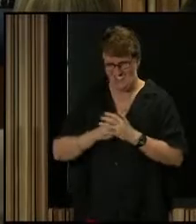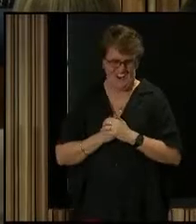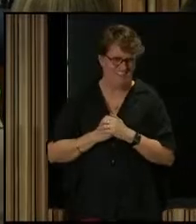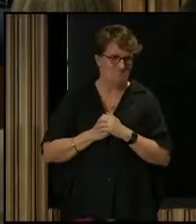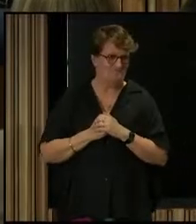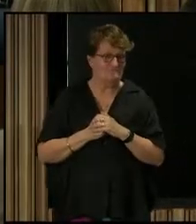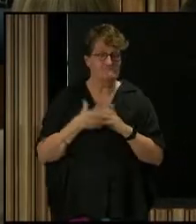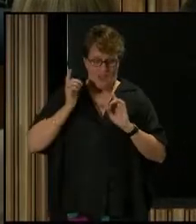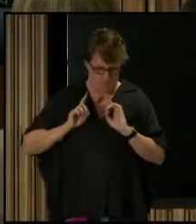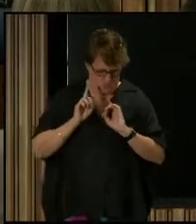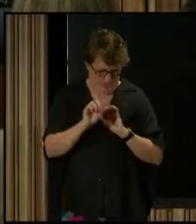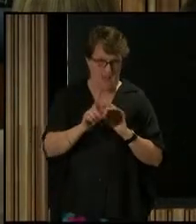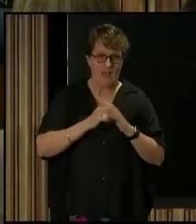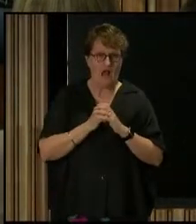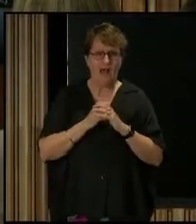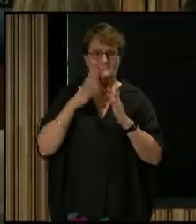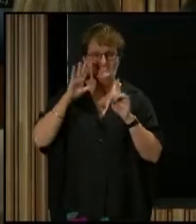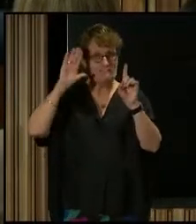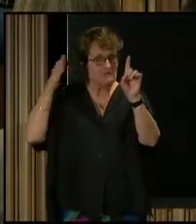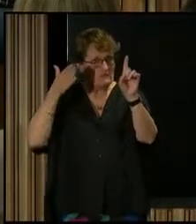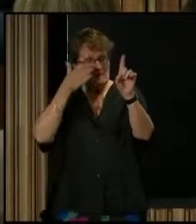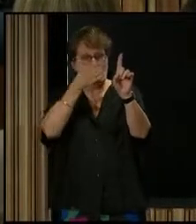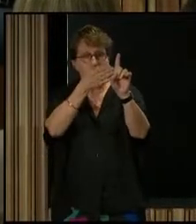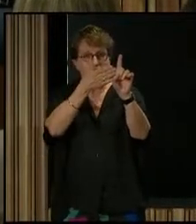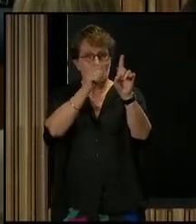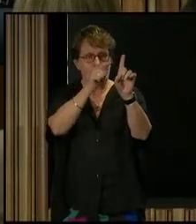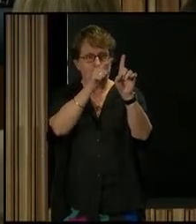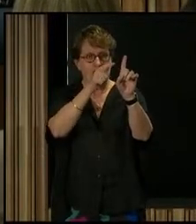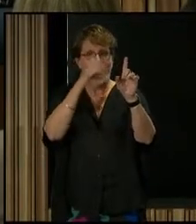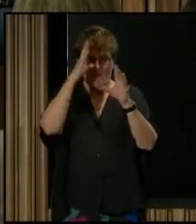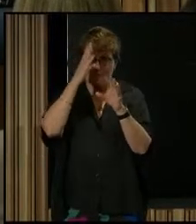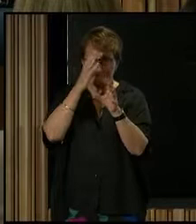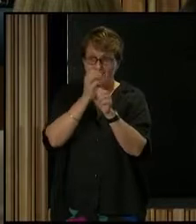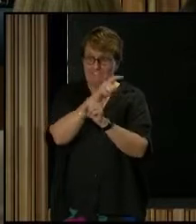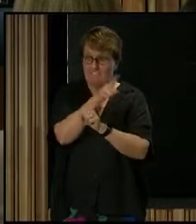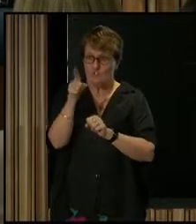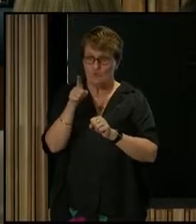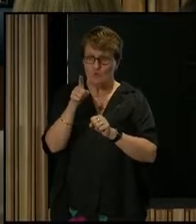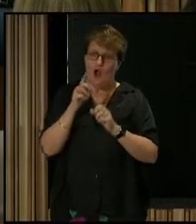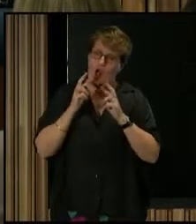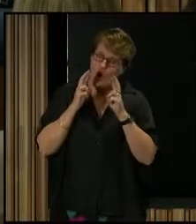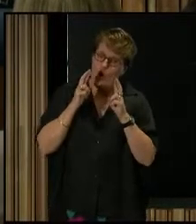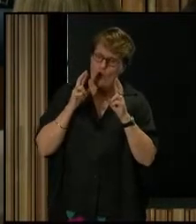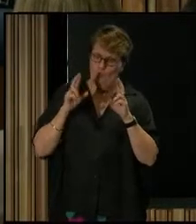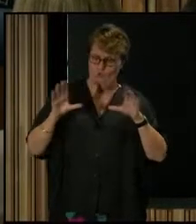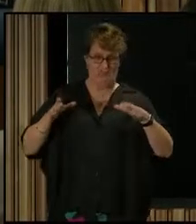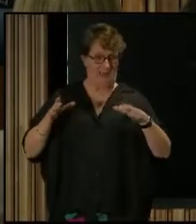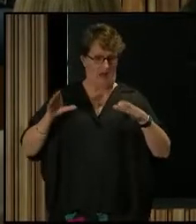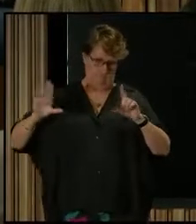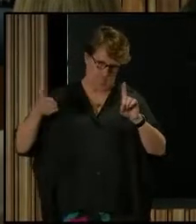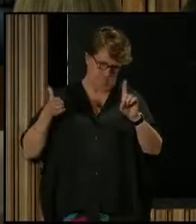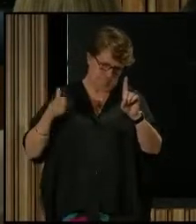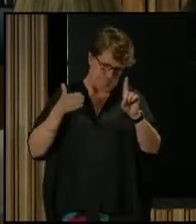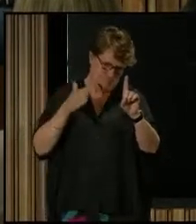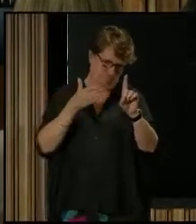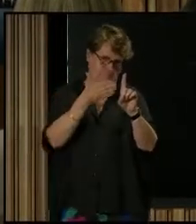this is what I'm talking about having just a vision at the end. And I think to myself, well, I believe in you. And here is what I hope that we can achieve together. And I explain the song